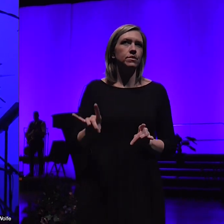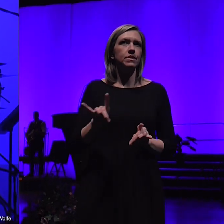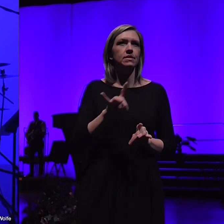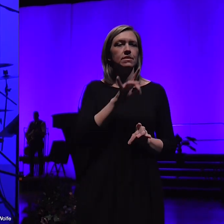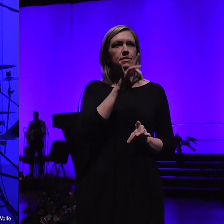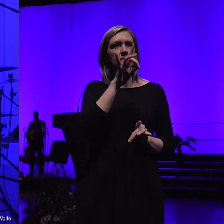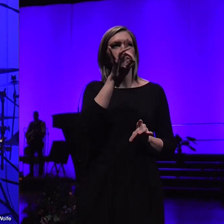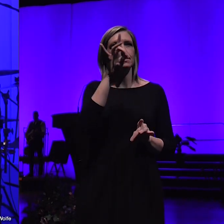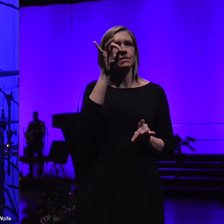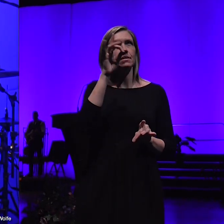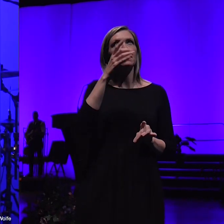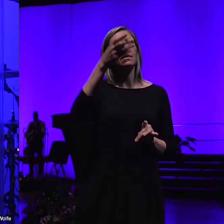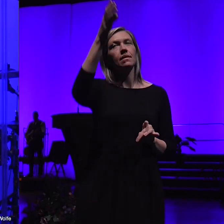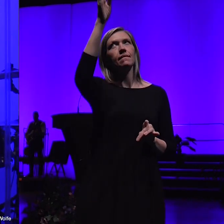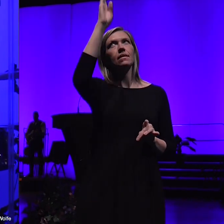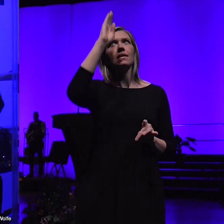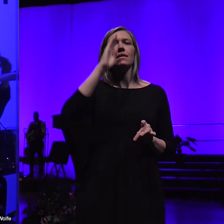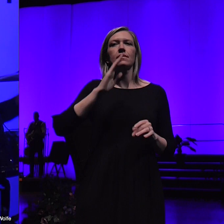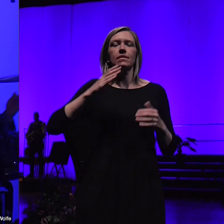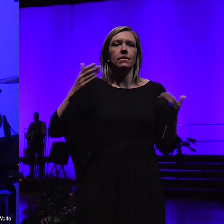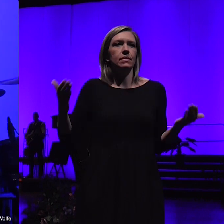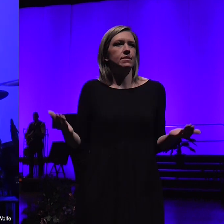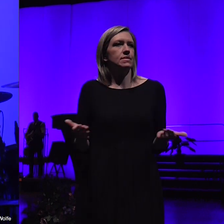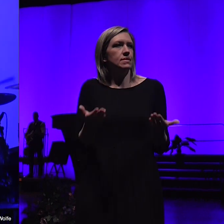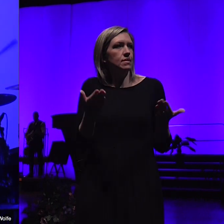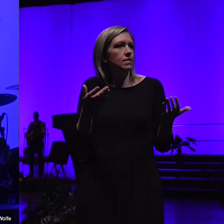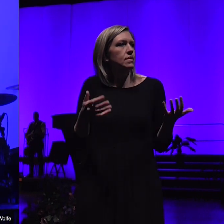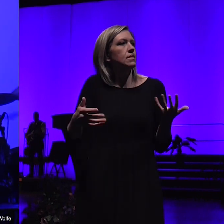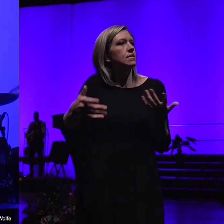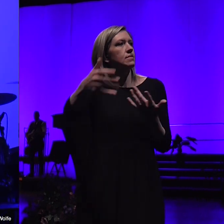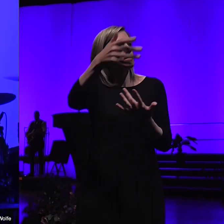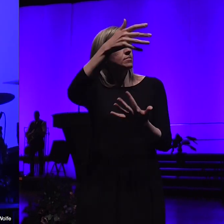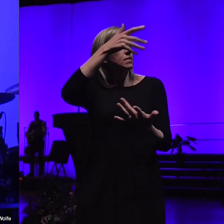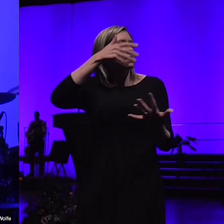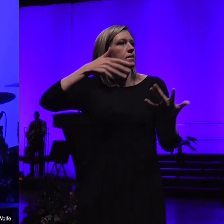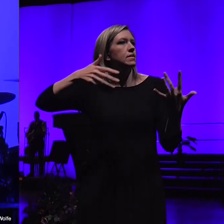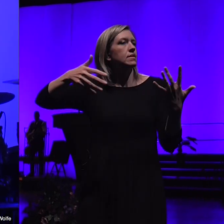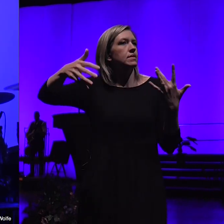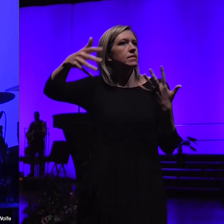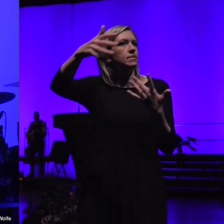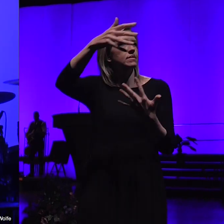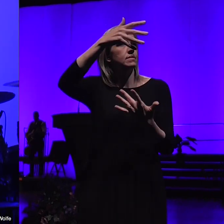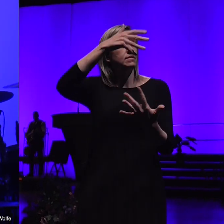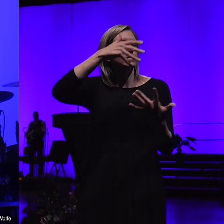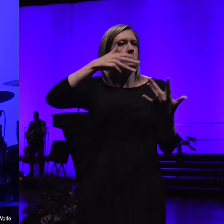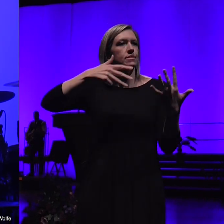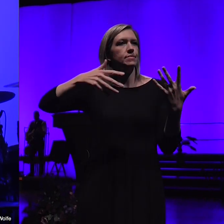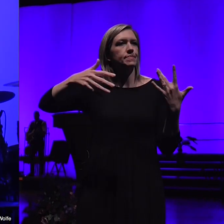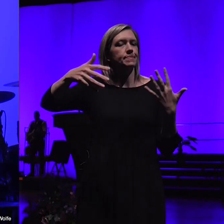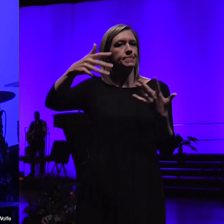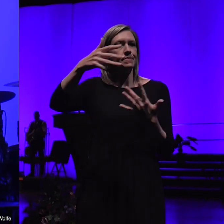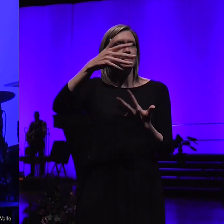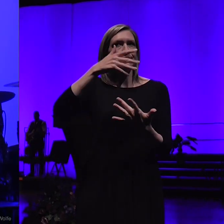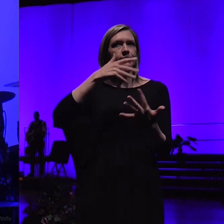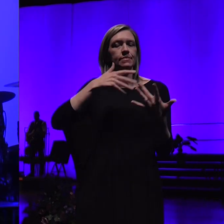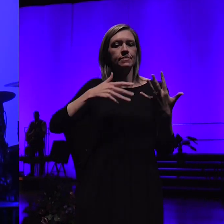Surely the presence of God is in this place.